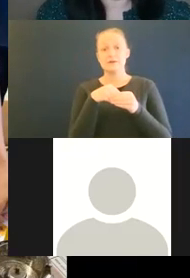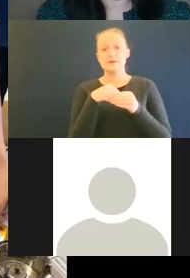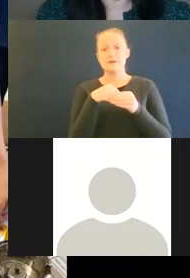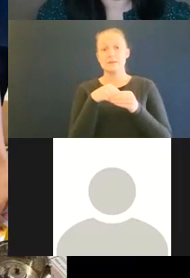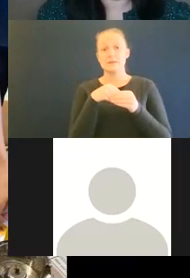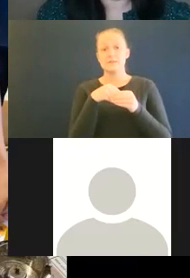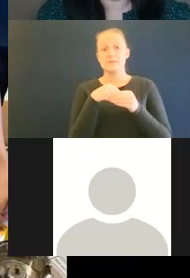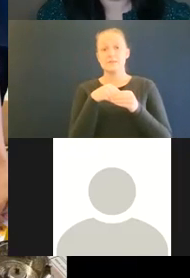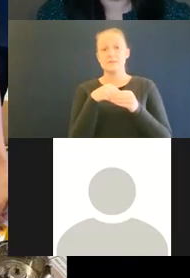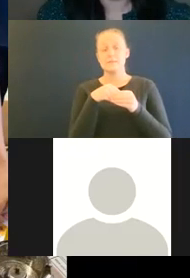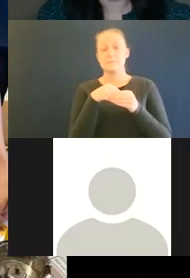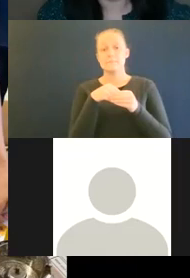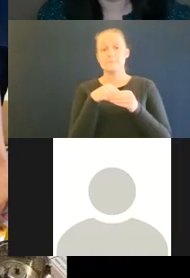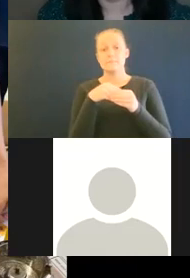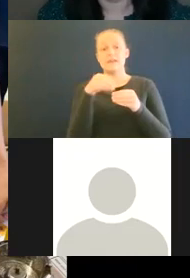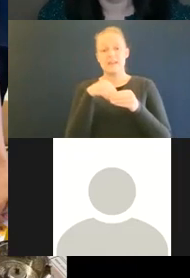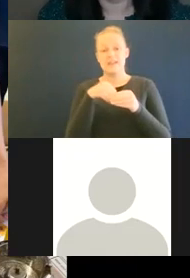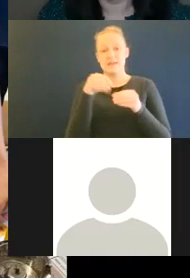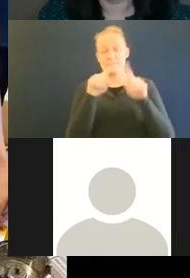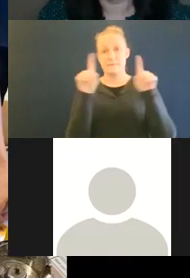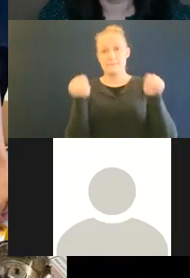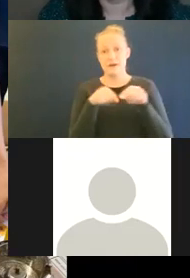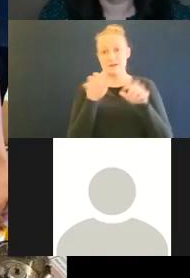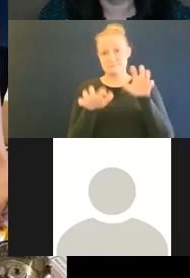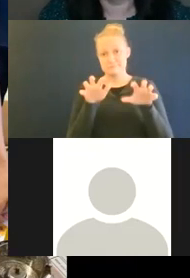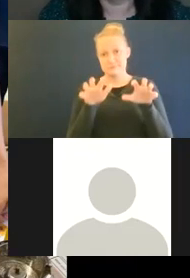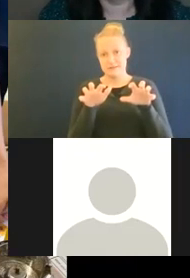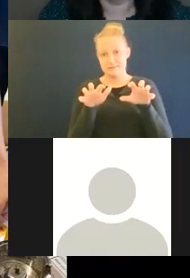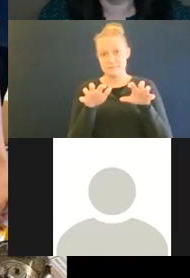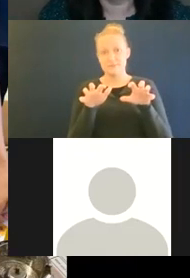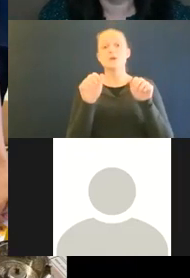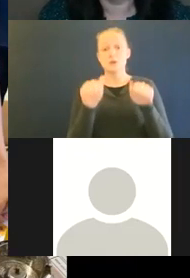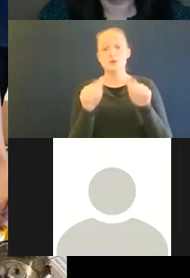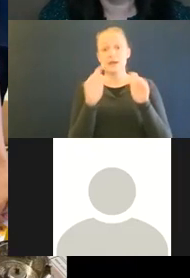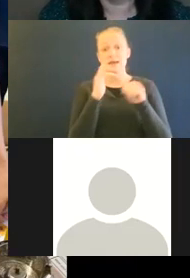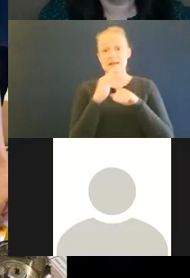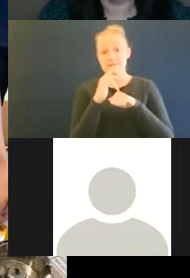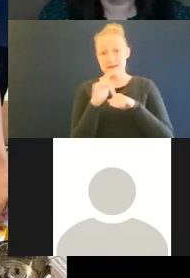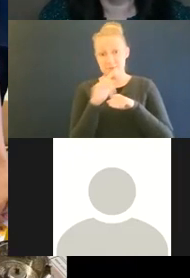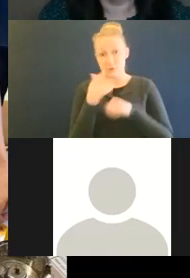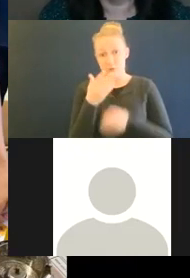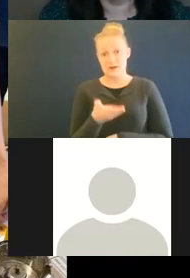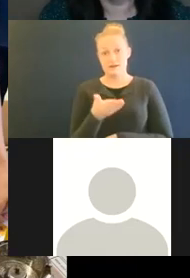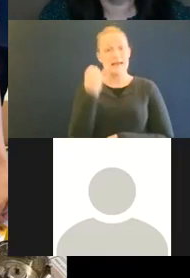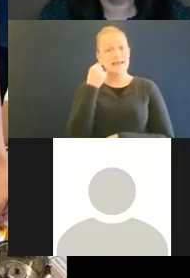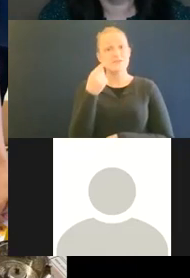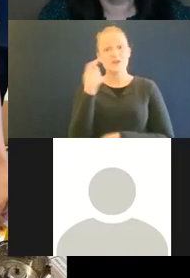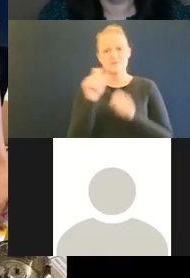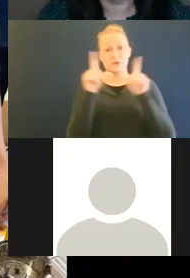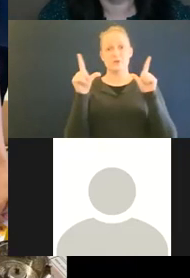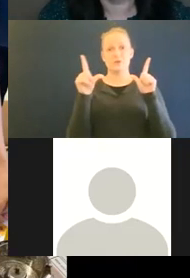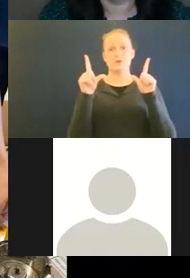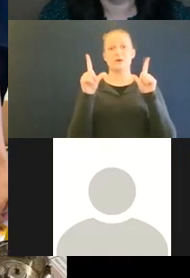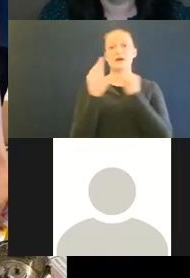folder with those resources in the chat. So feel free to access those there. If you're viewing this in a recorded